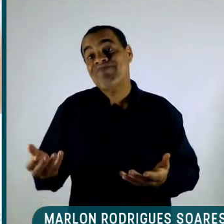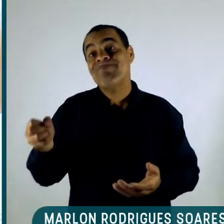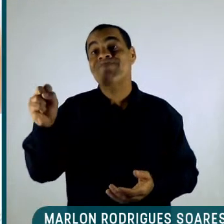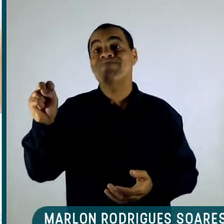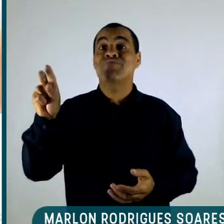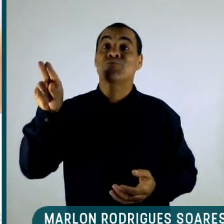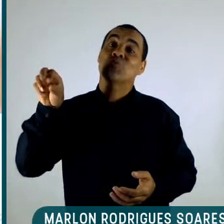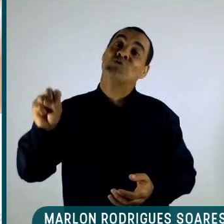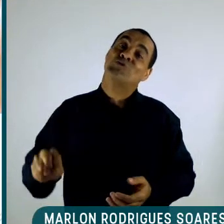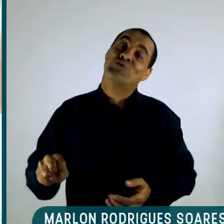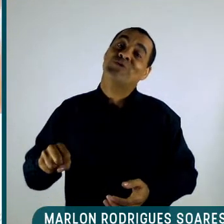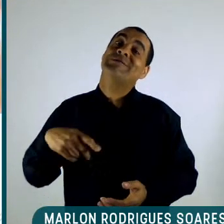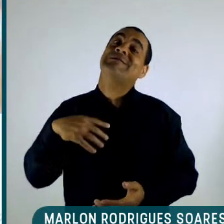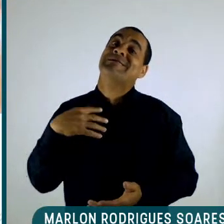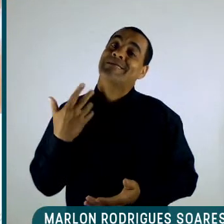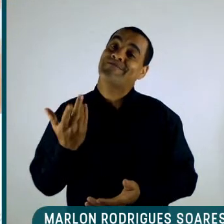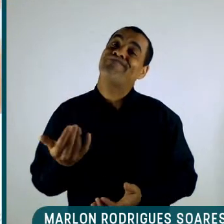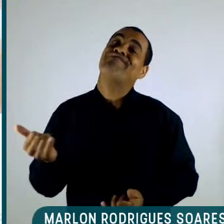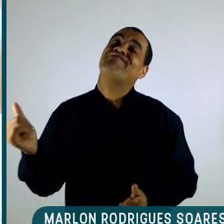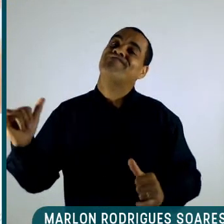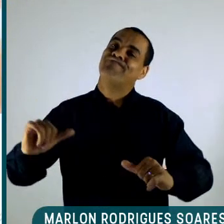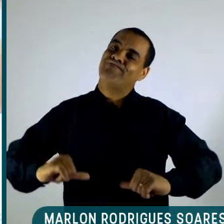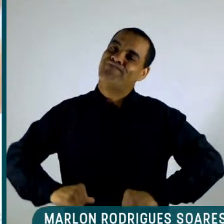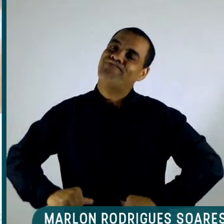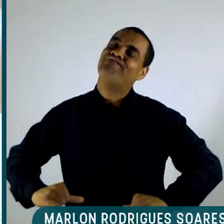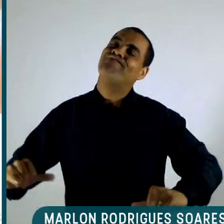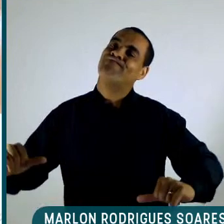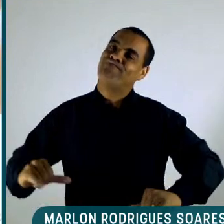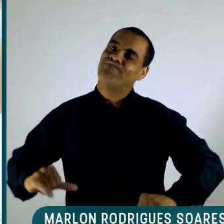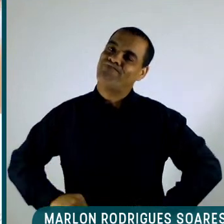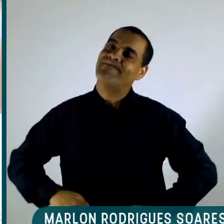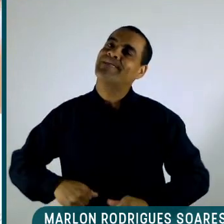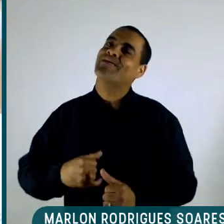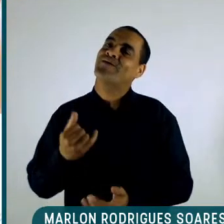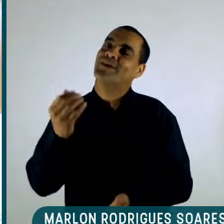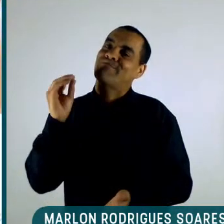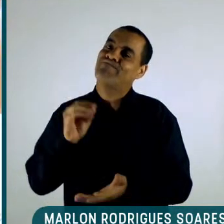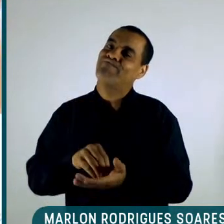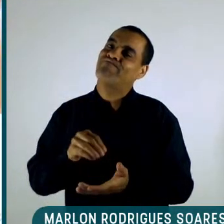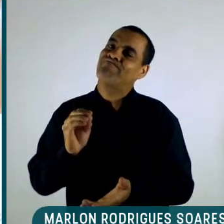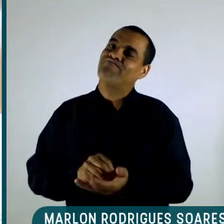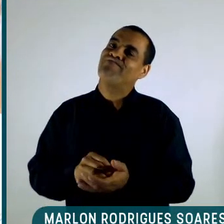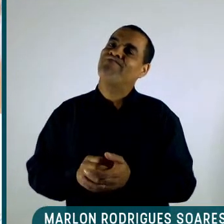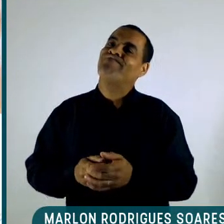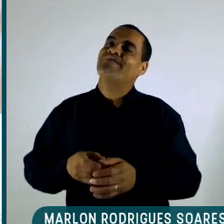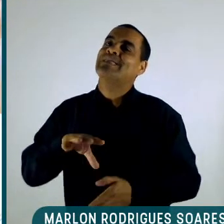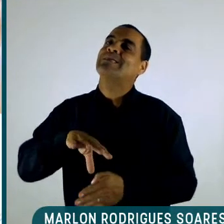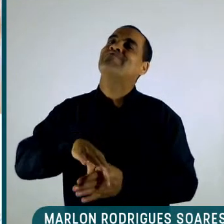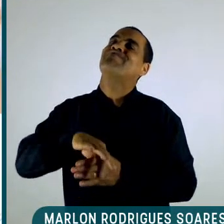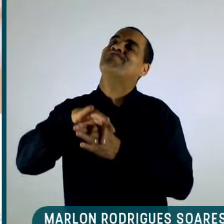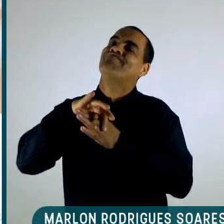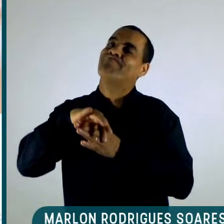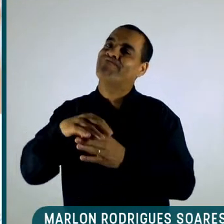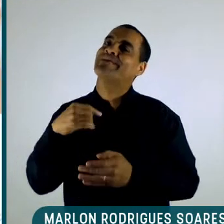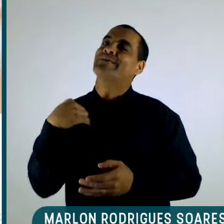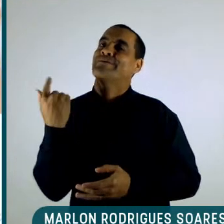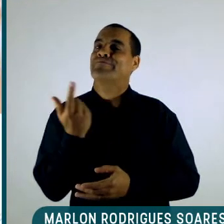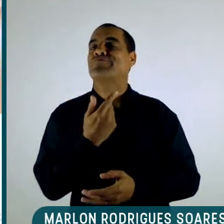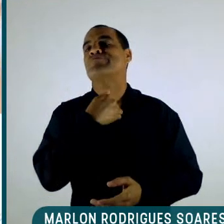of that, the SUS is suffering the most because of the disgovernment,